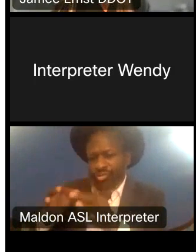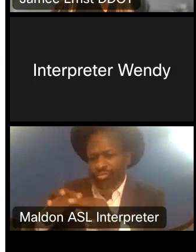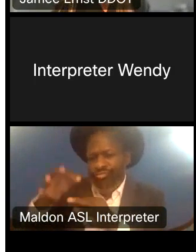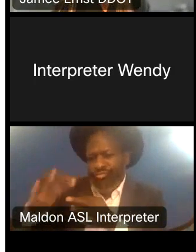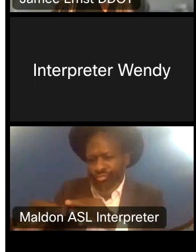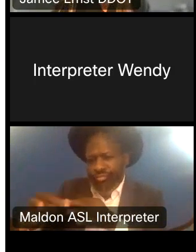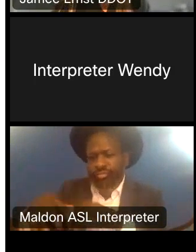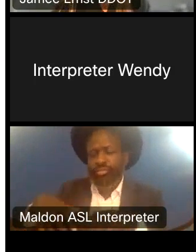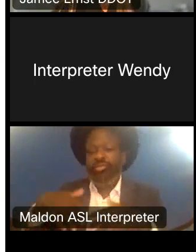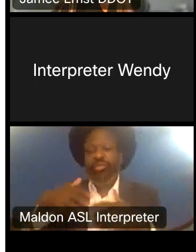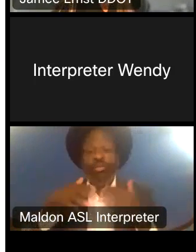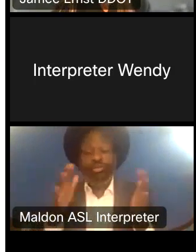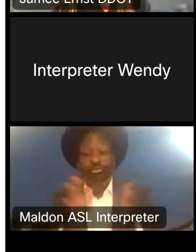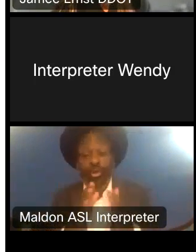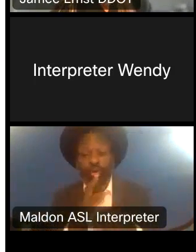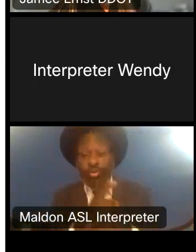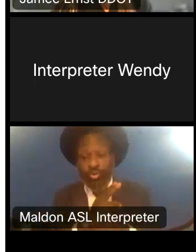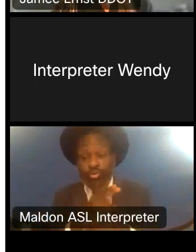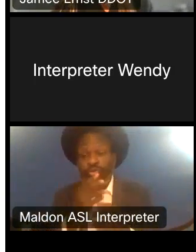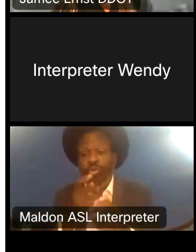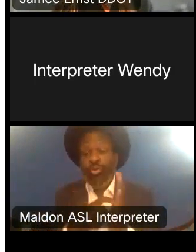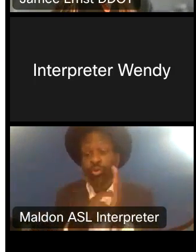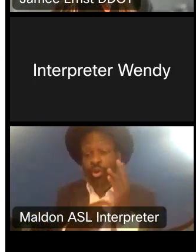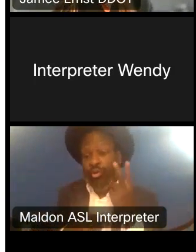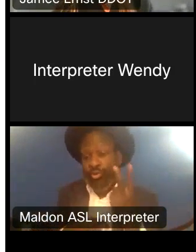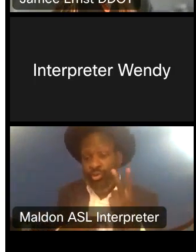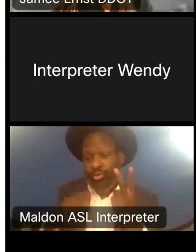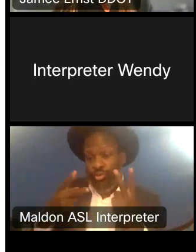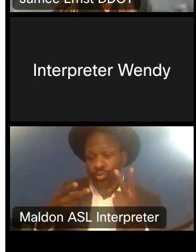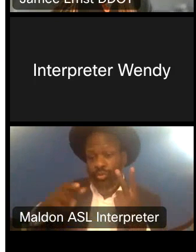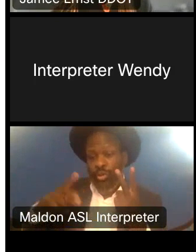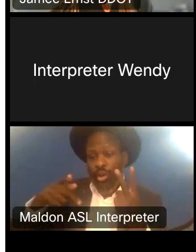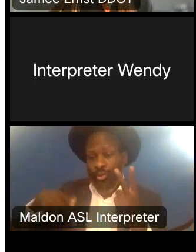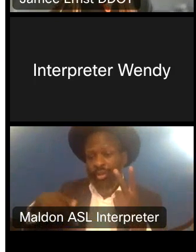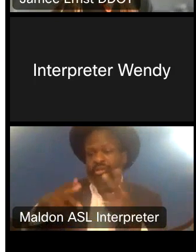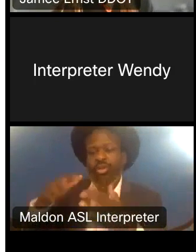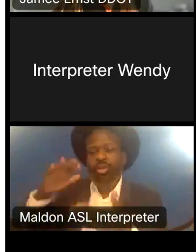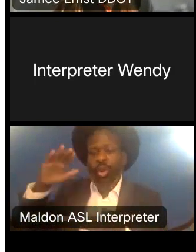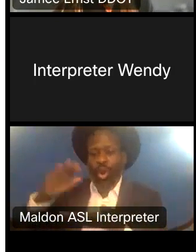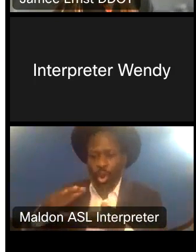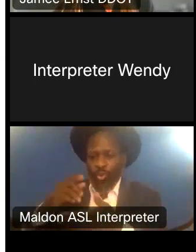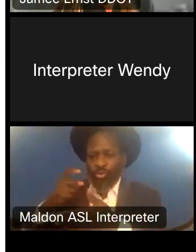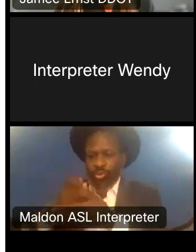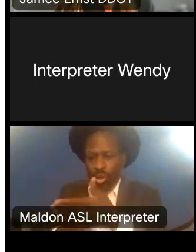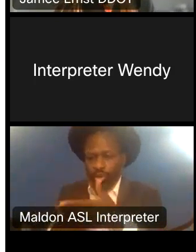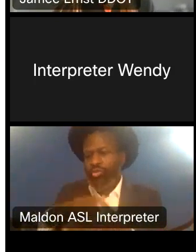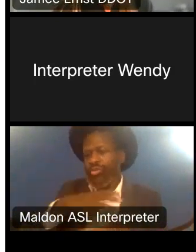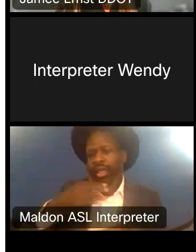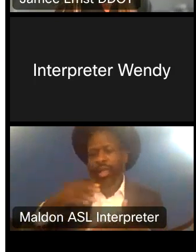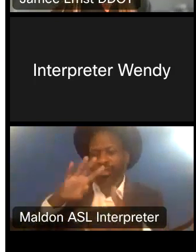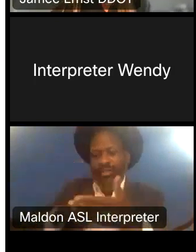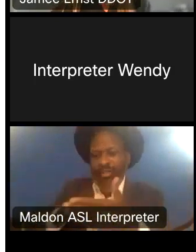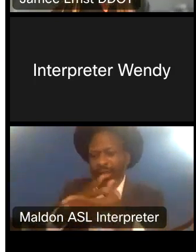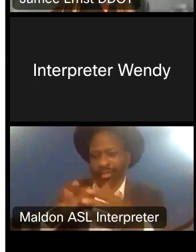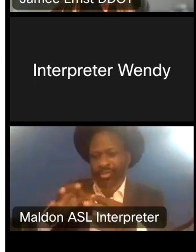only requires 2 property acquisitions, which lowers the cost of the project and decreases the schedule. But